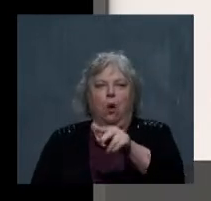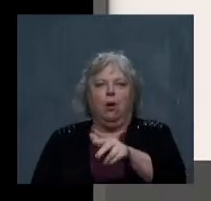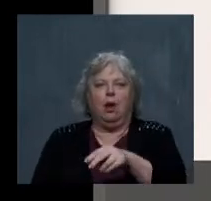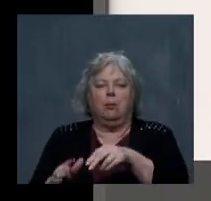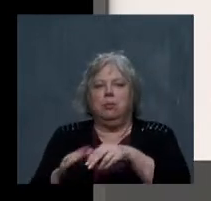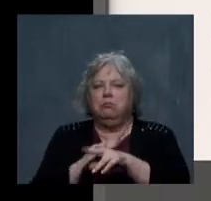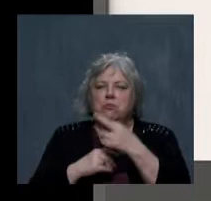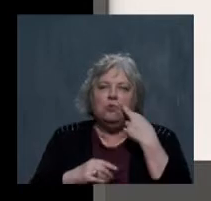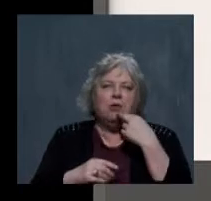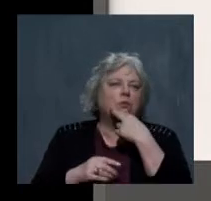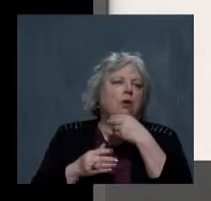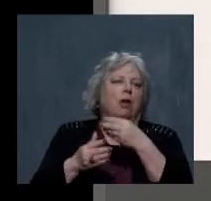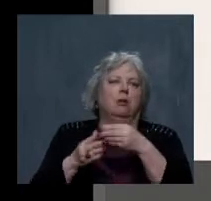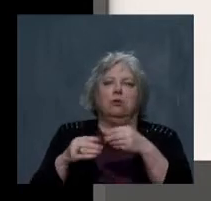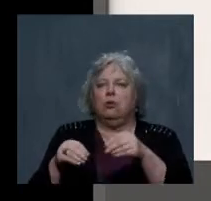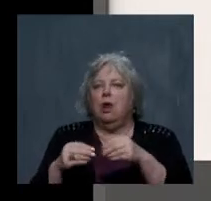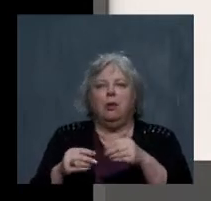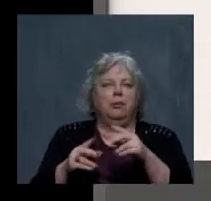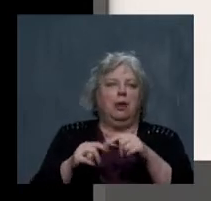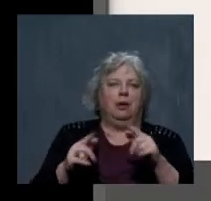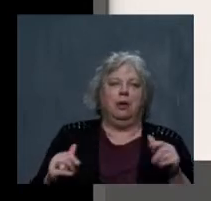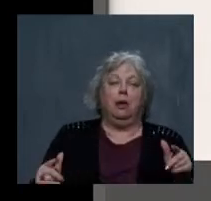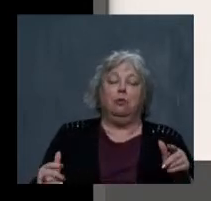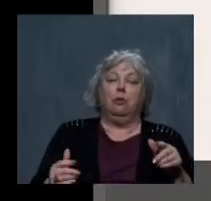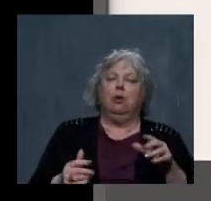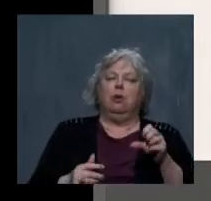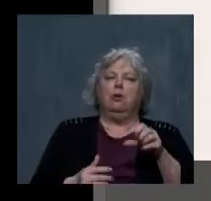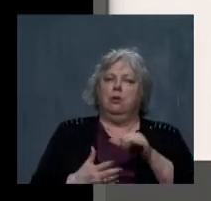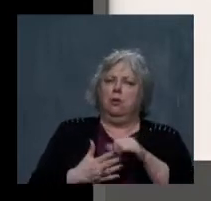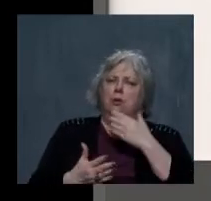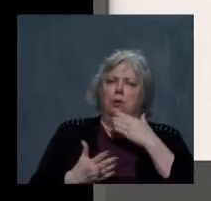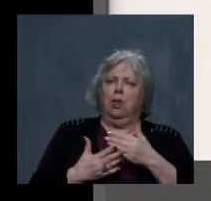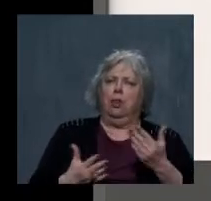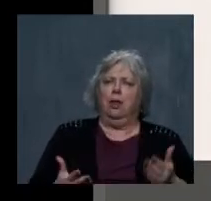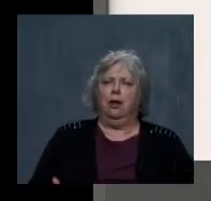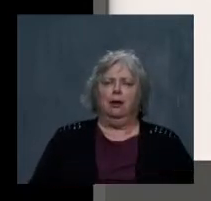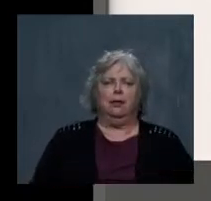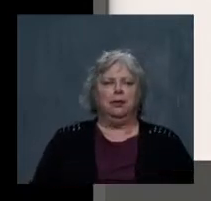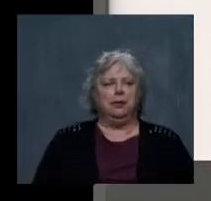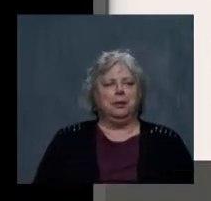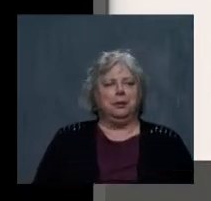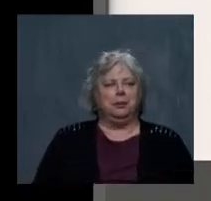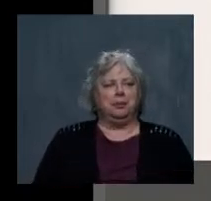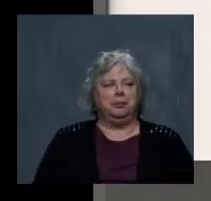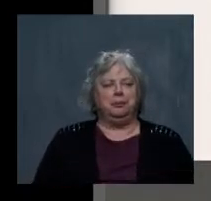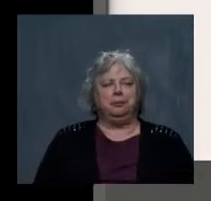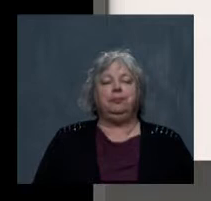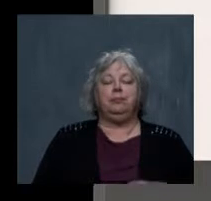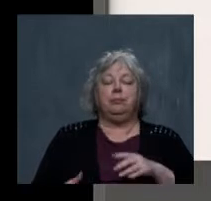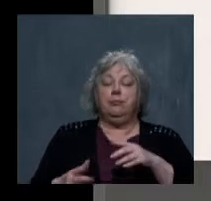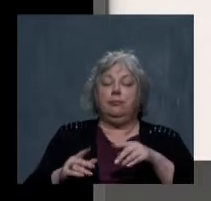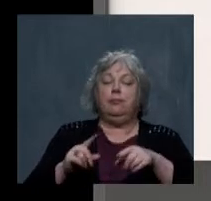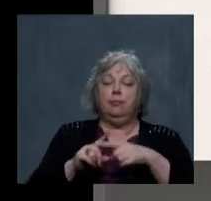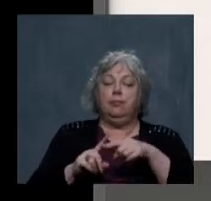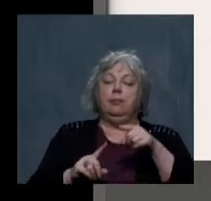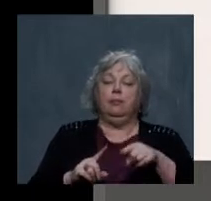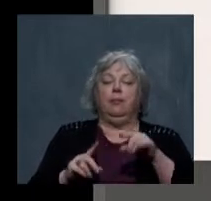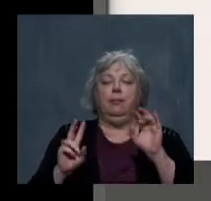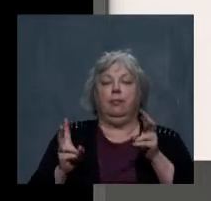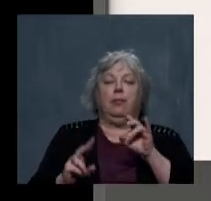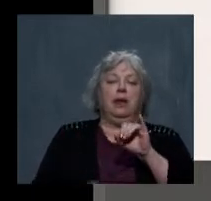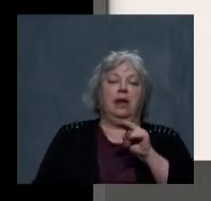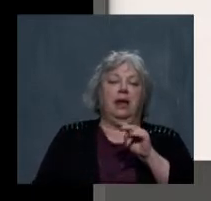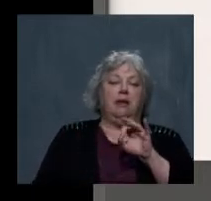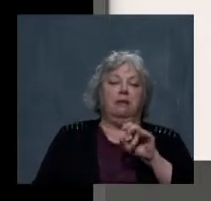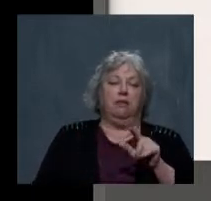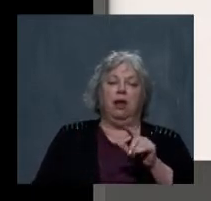And to get to our center so they can shop there and do this. And this is a type of infill that the city has always said, this is